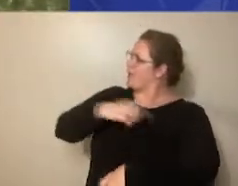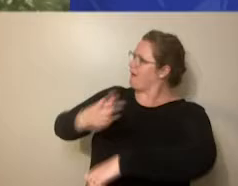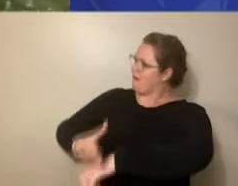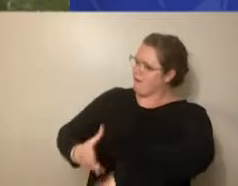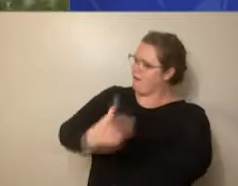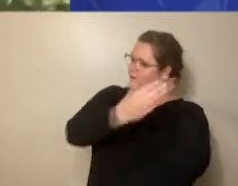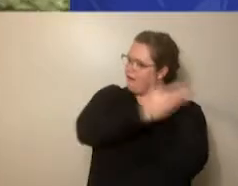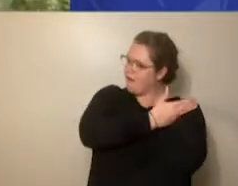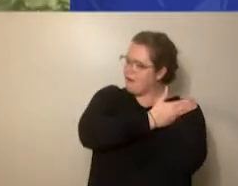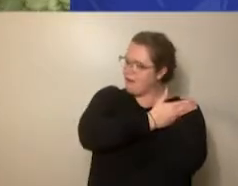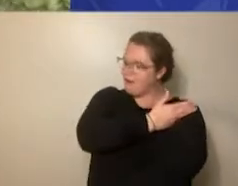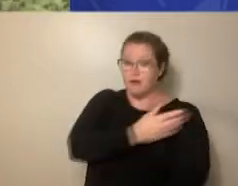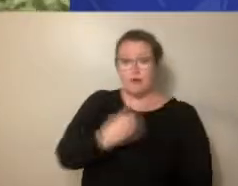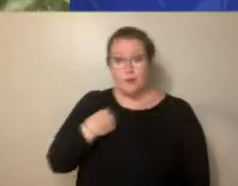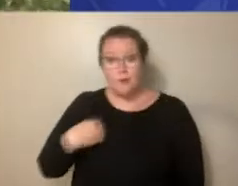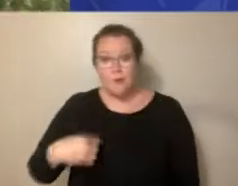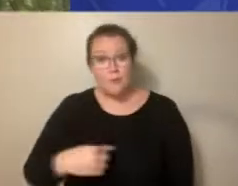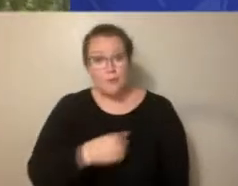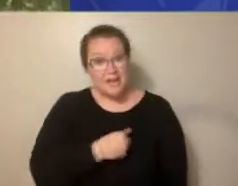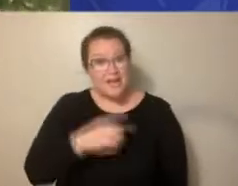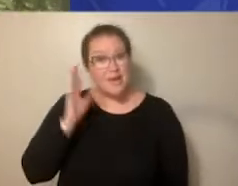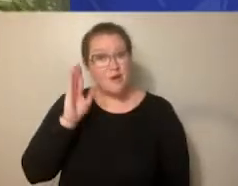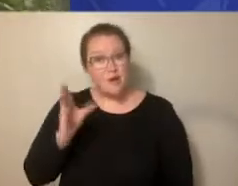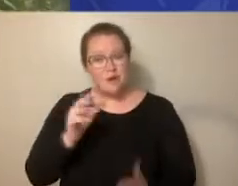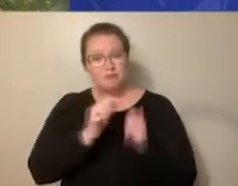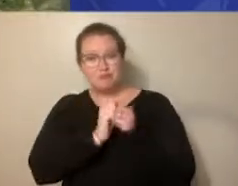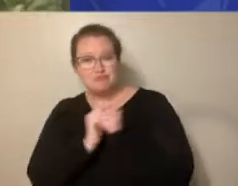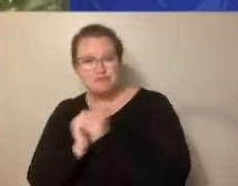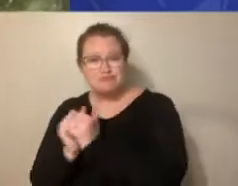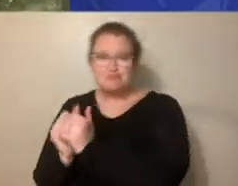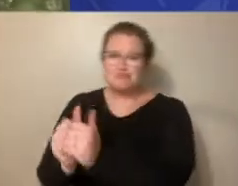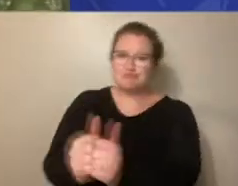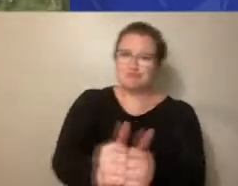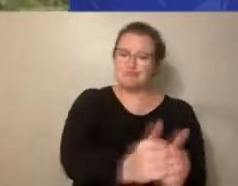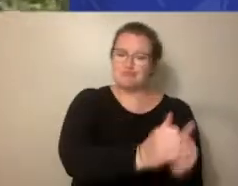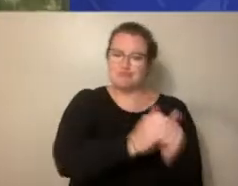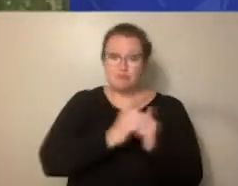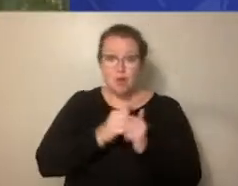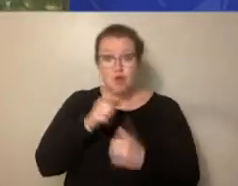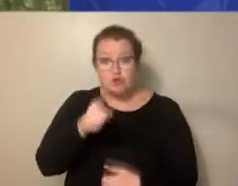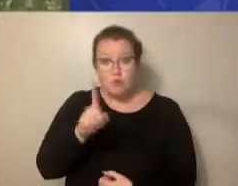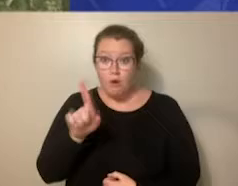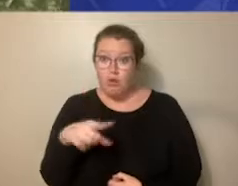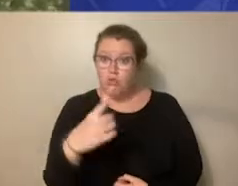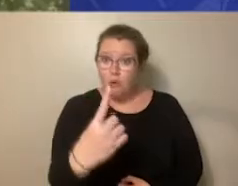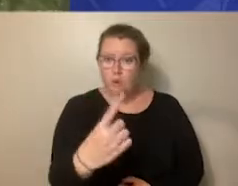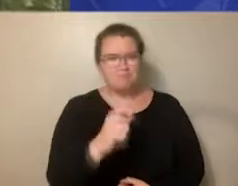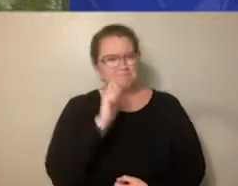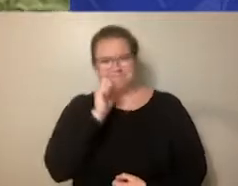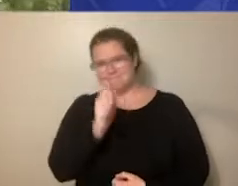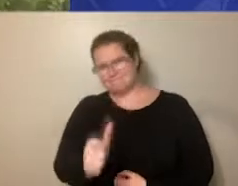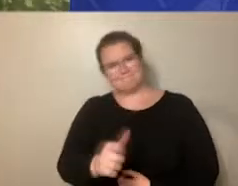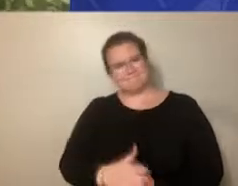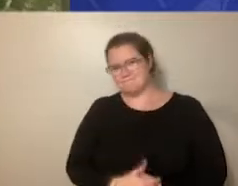gone. We will stand, you're not alone.